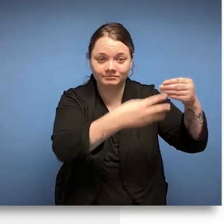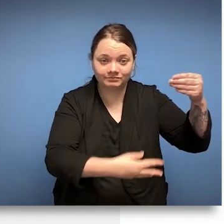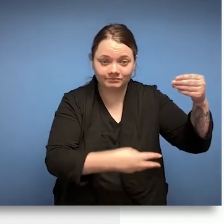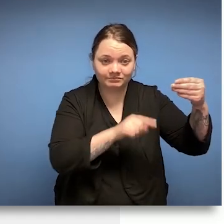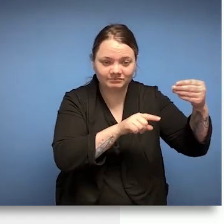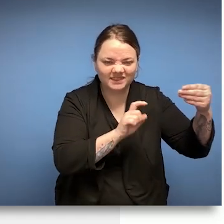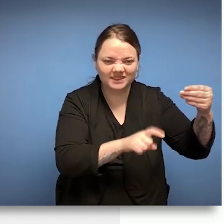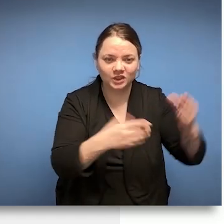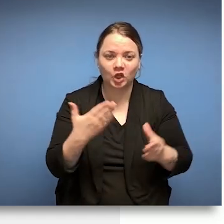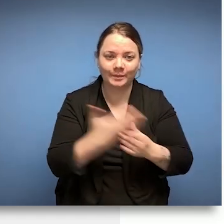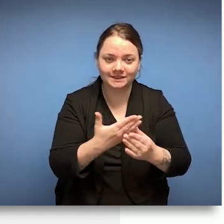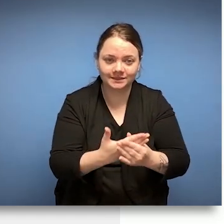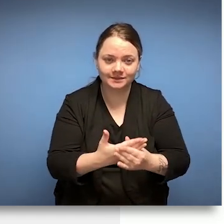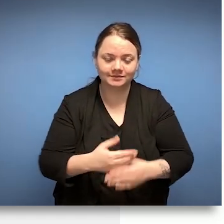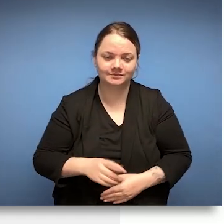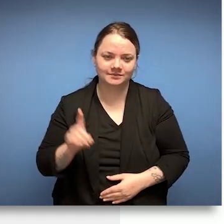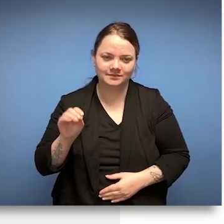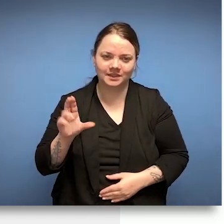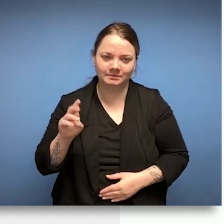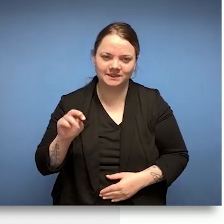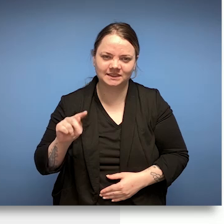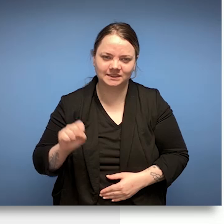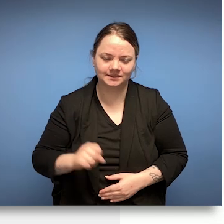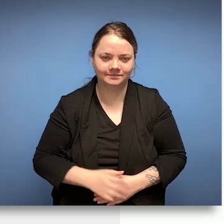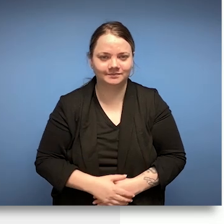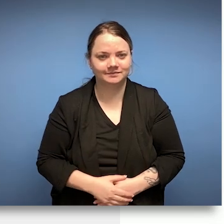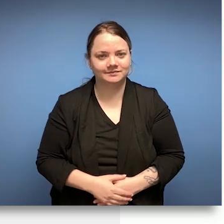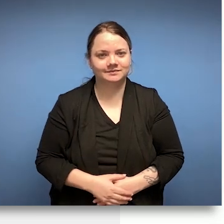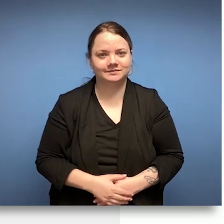appear below. Click on Documents.